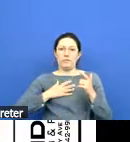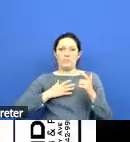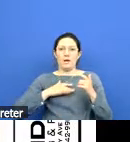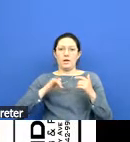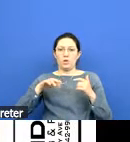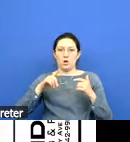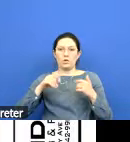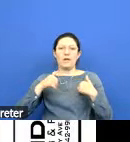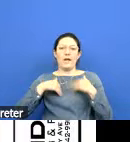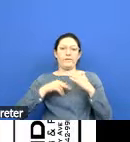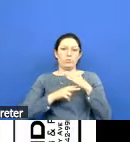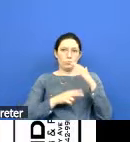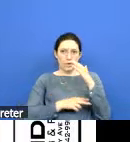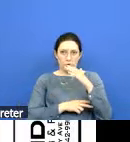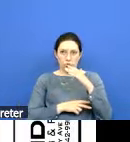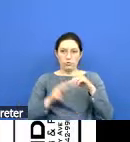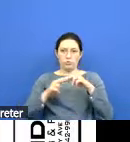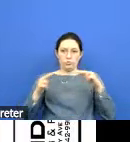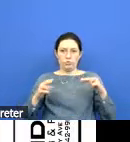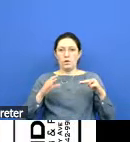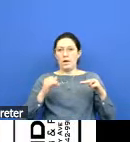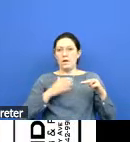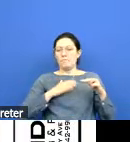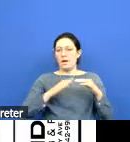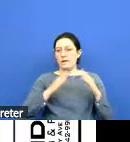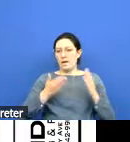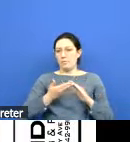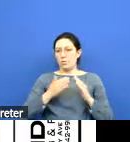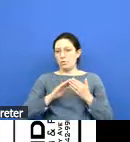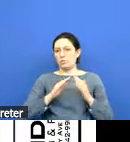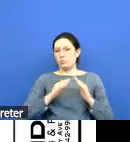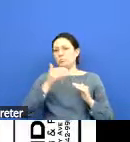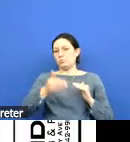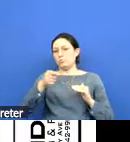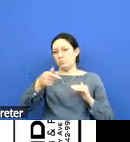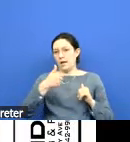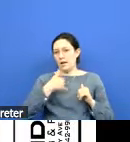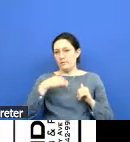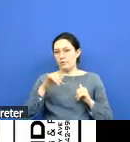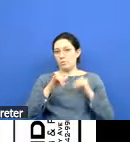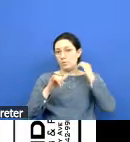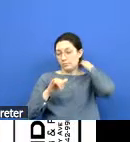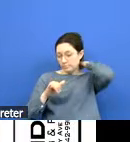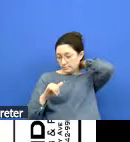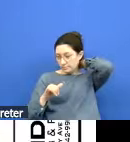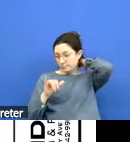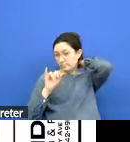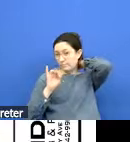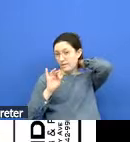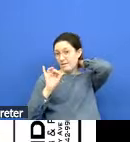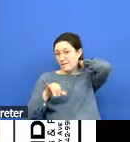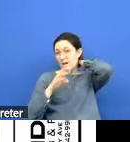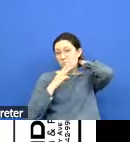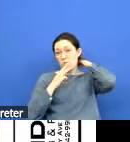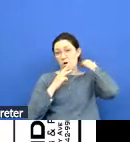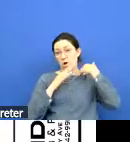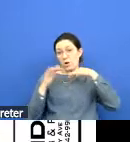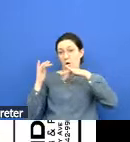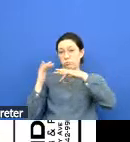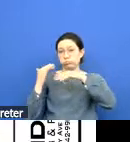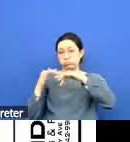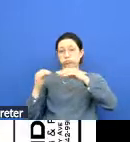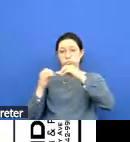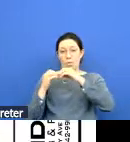with it, and also my neighbor. And that water, if that's downstream, I